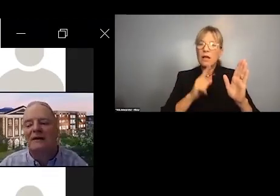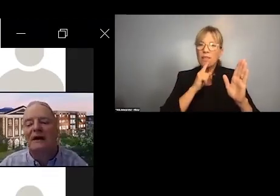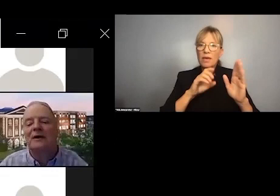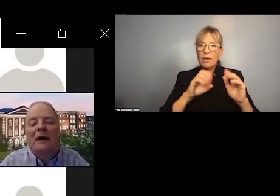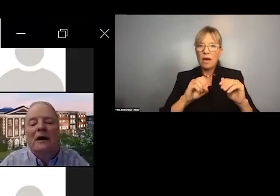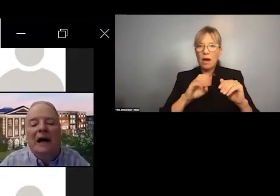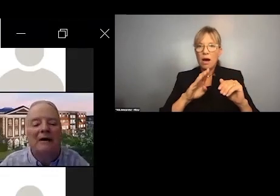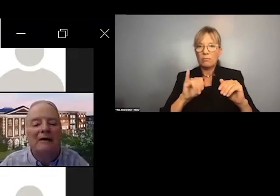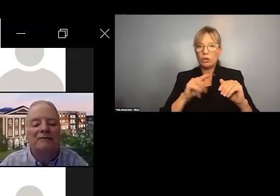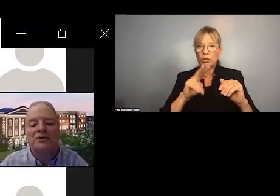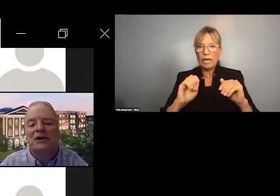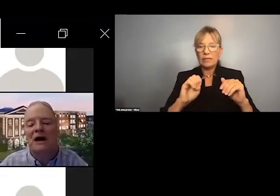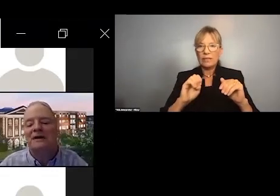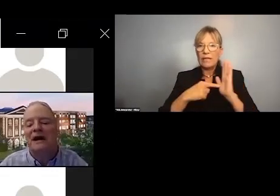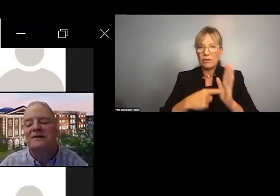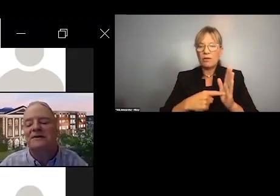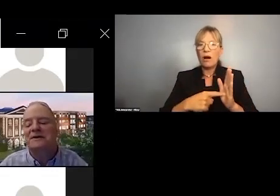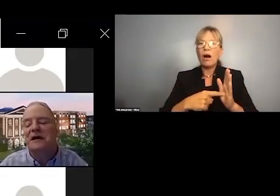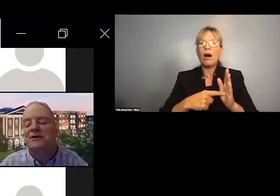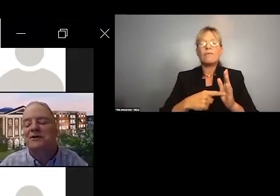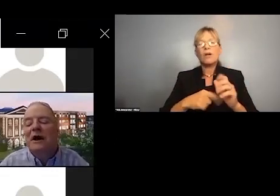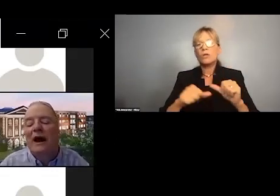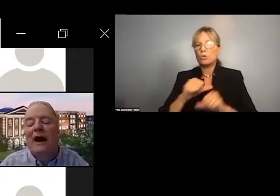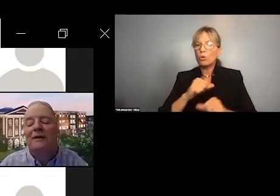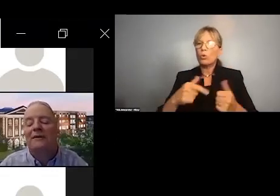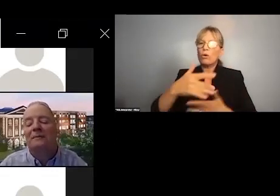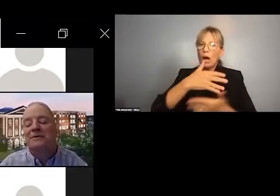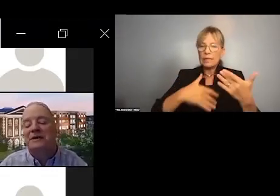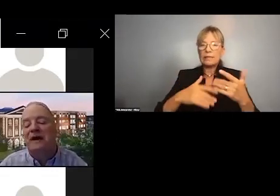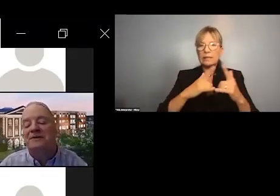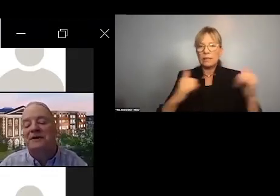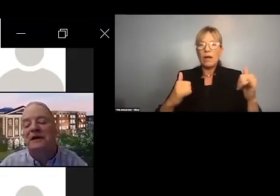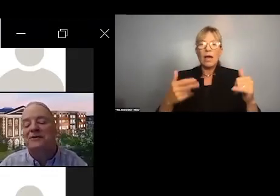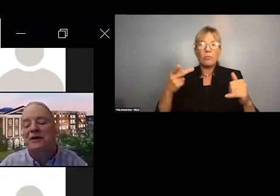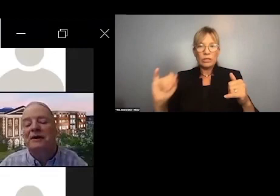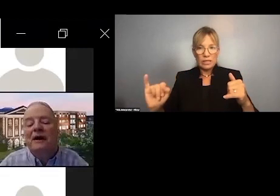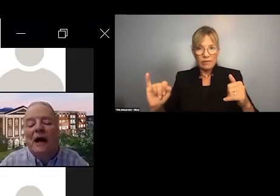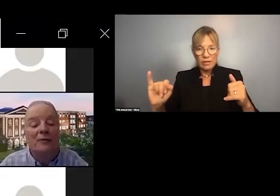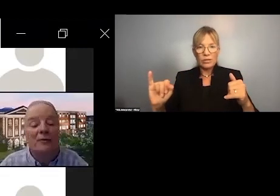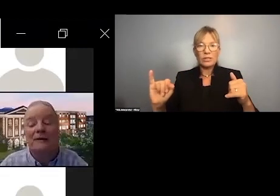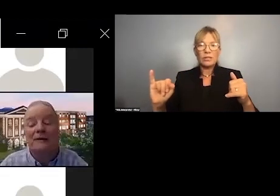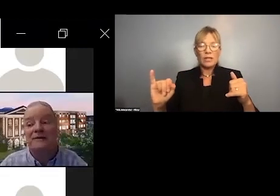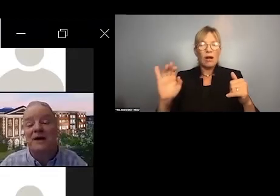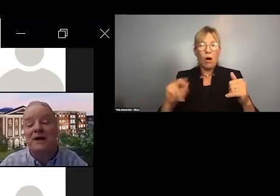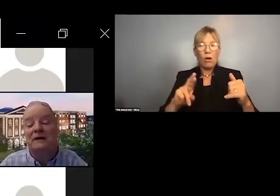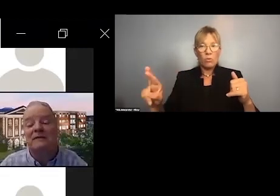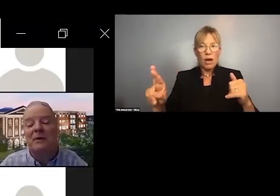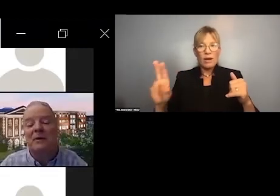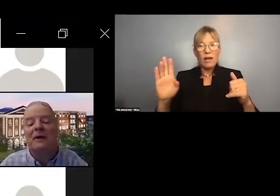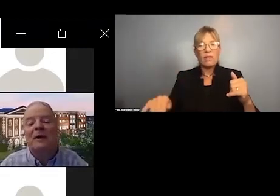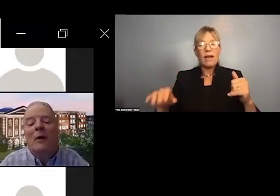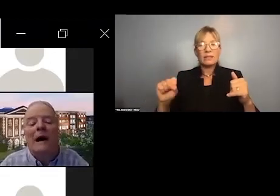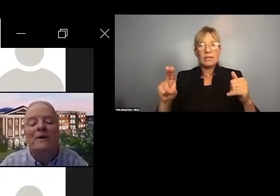objective indicator of social contacts and such, and the perceived isolation on the right, the